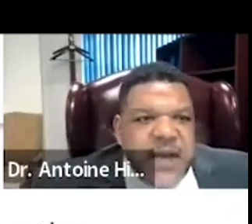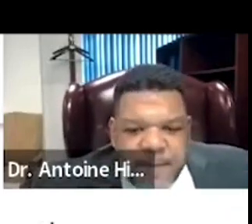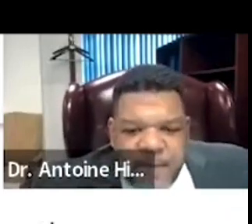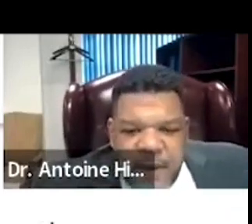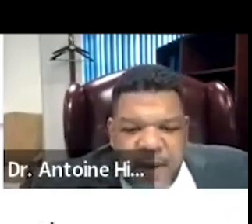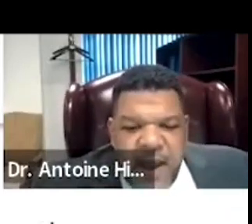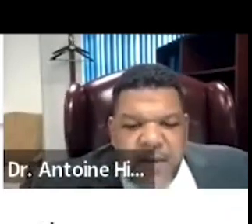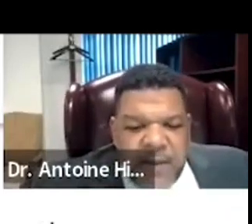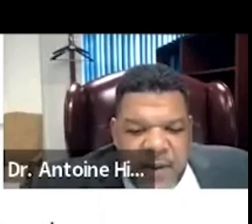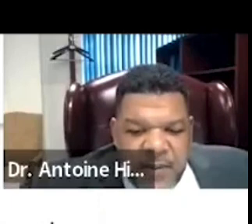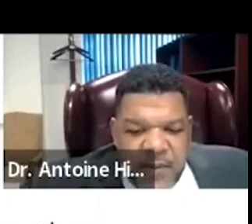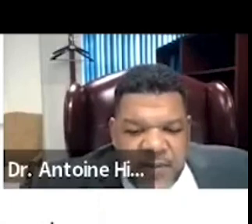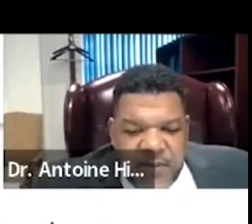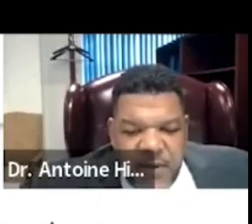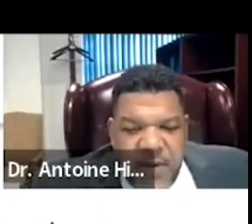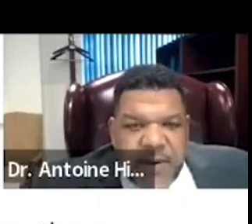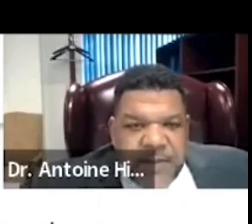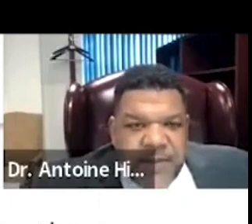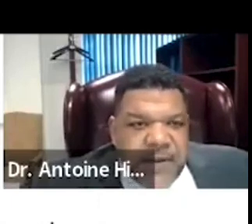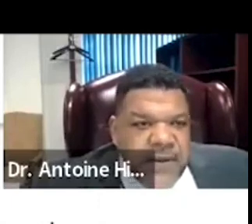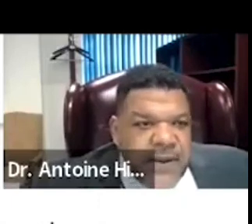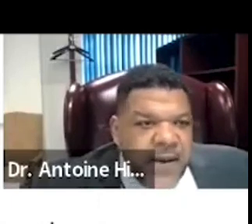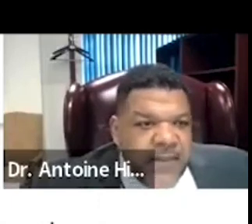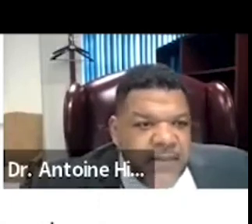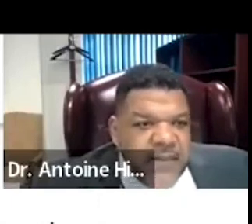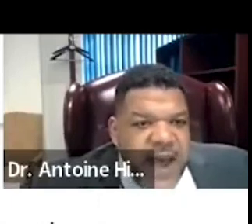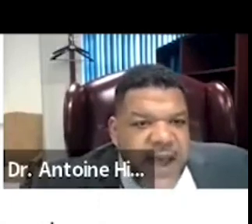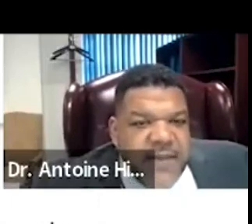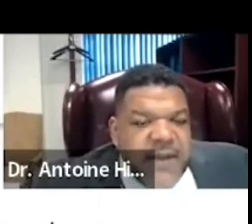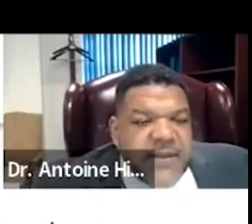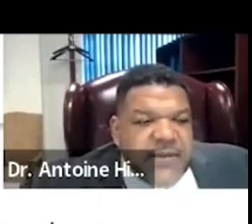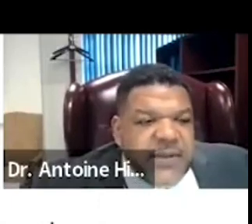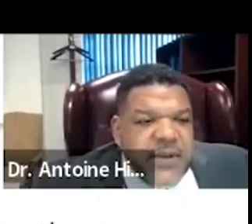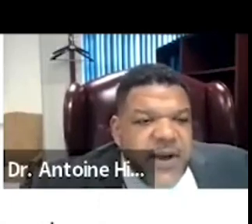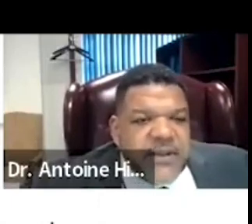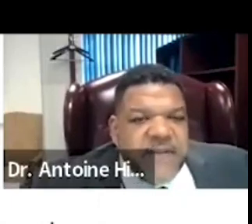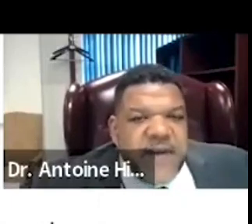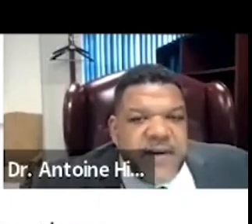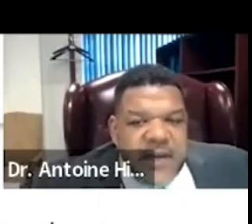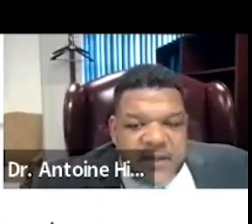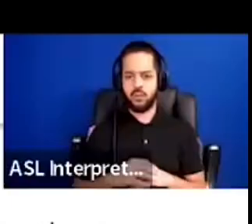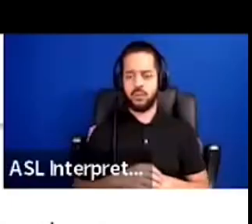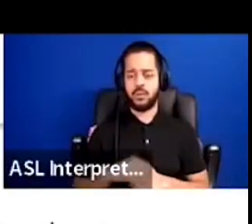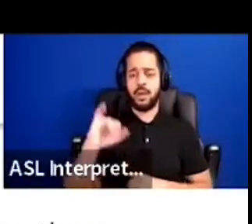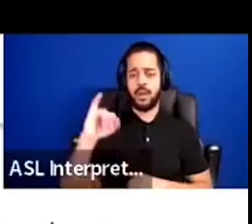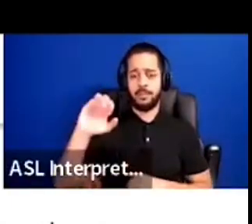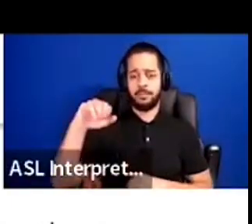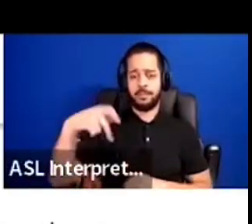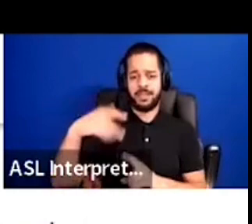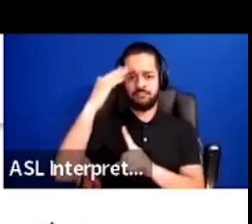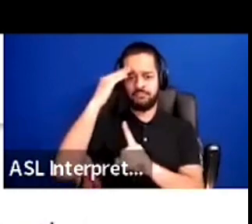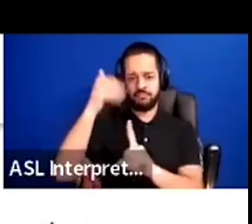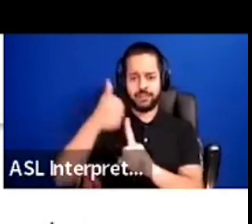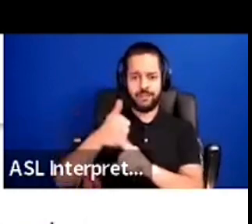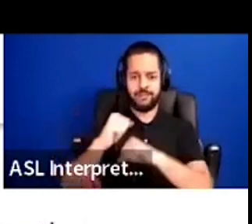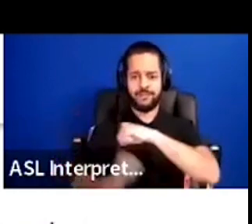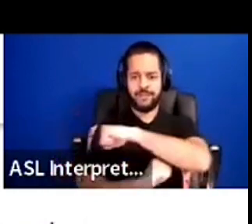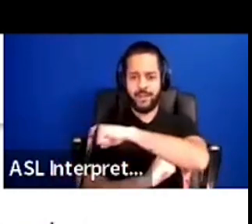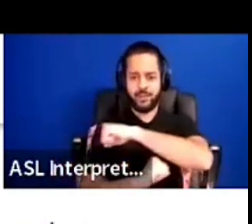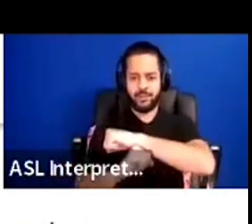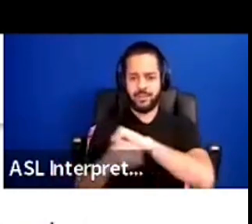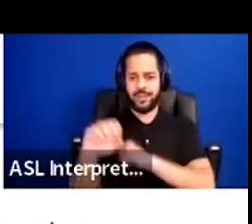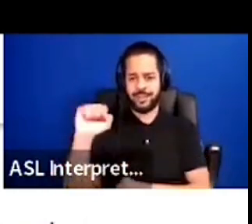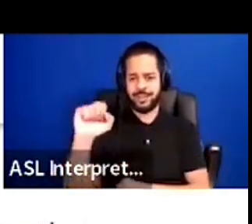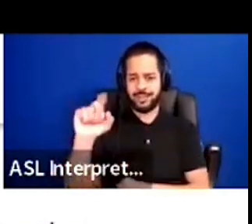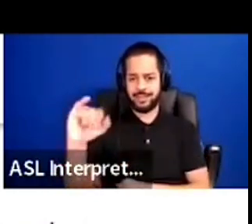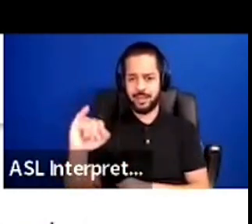thank you, in the chat. Moving on, the IEP is, as we know, is the foundation for SDI. So what does it mean?